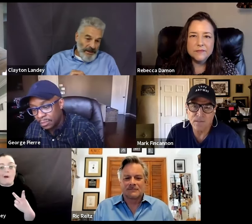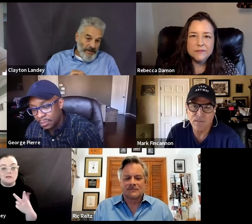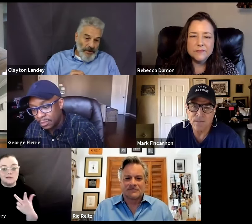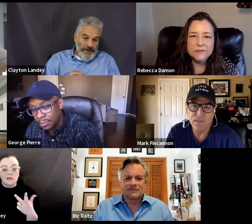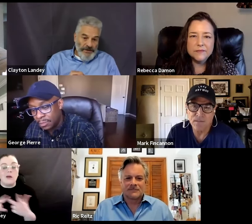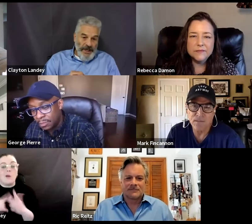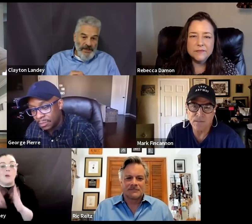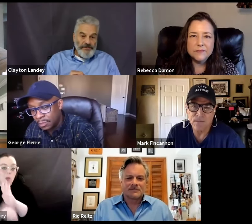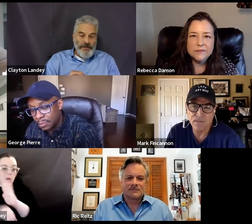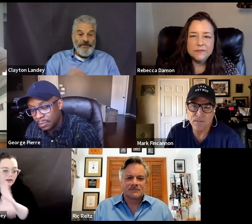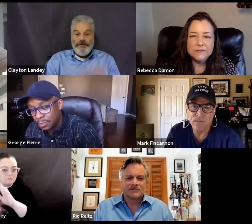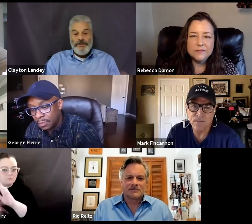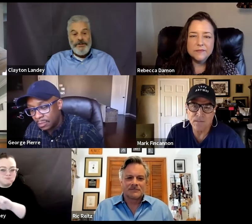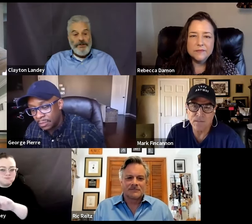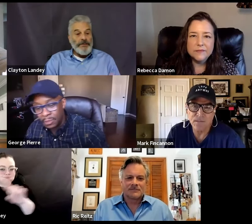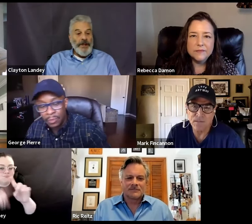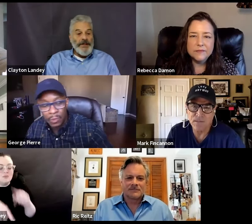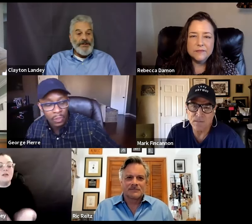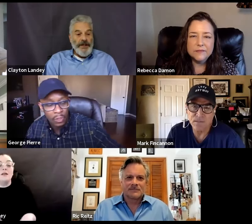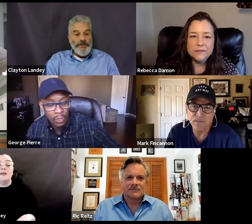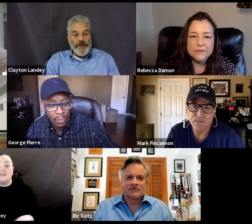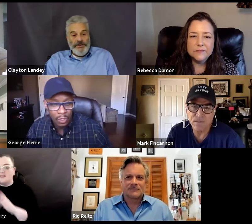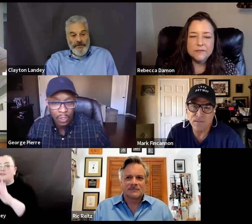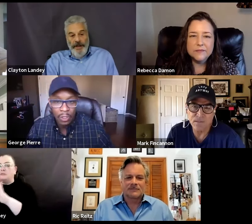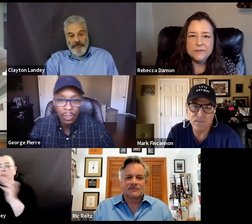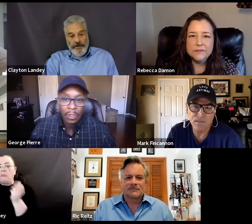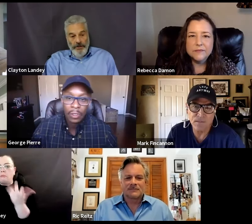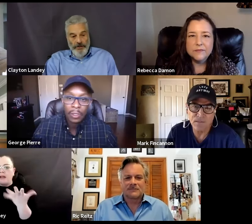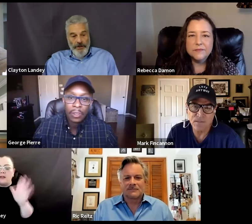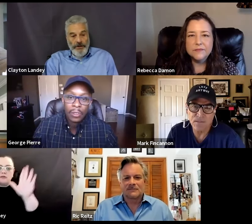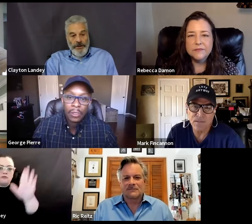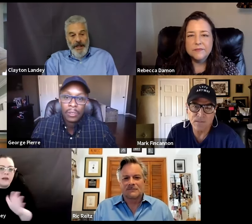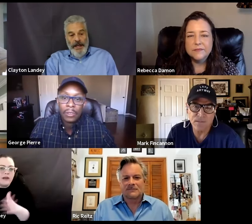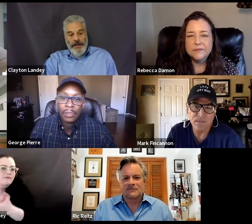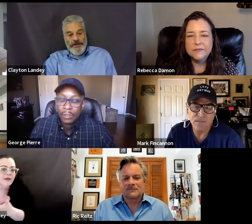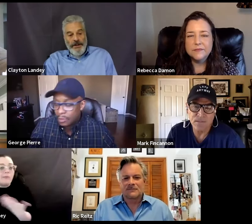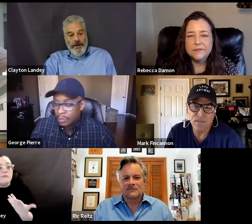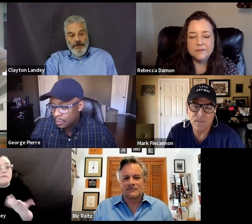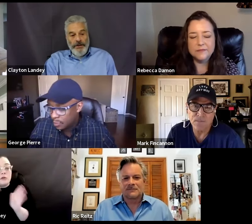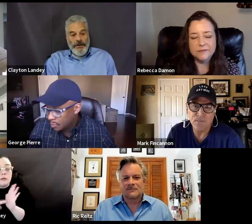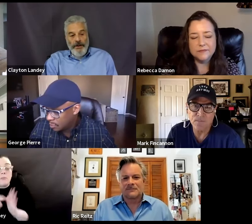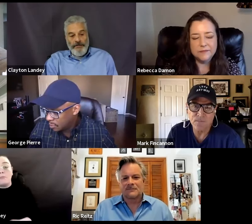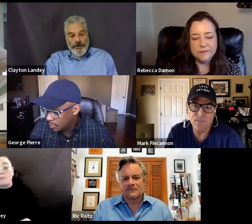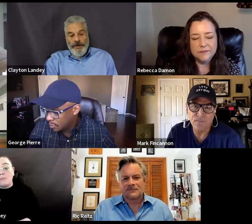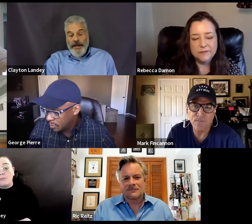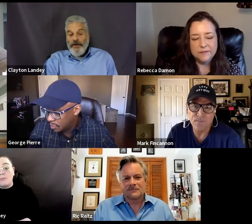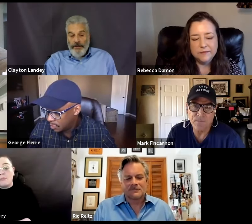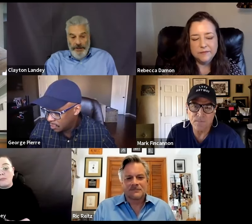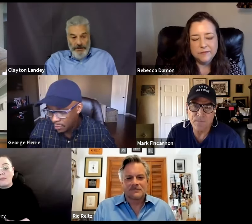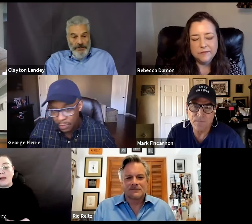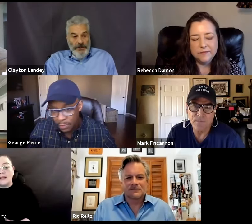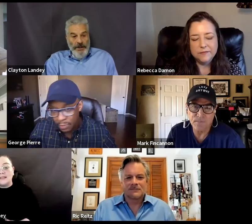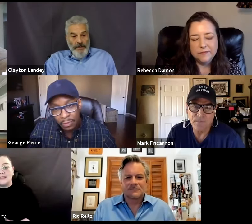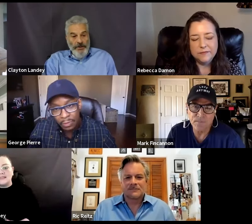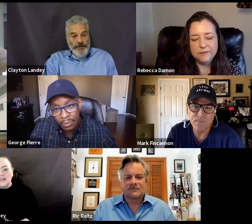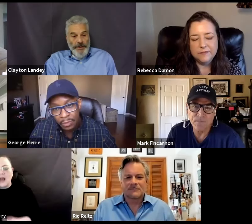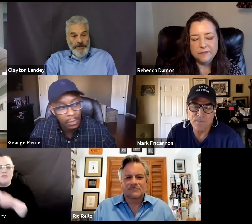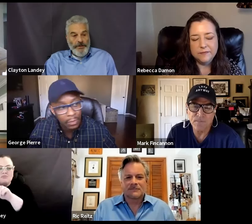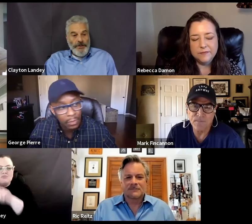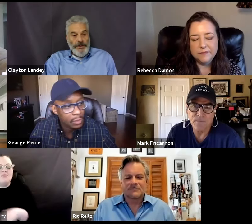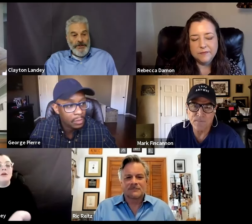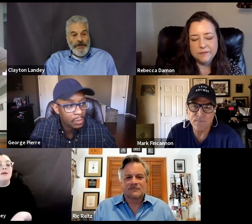And Mark has cast many films, including Blindside, Miracles from Heaven, Glory Road, and he's owner of Luminarium Pictures, a